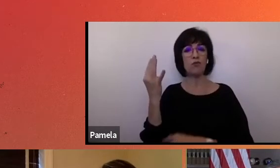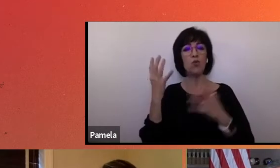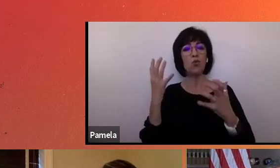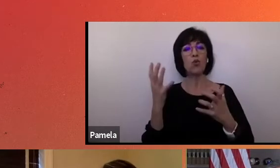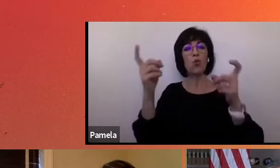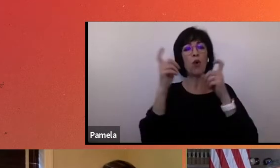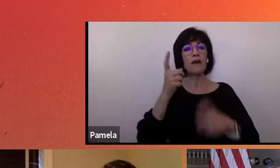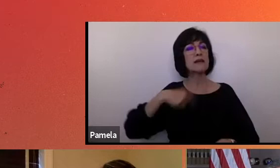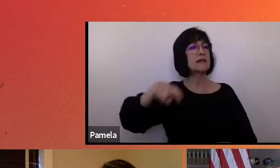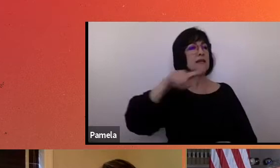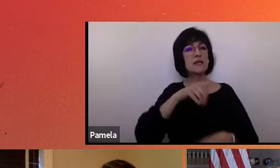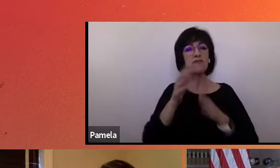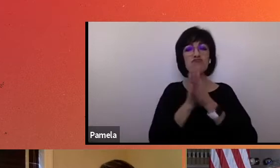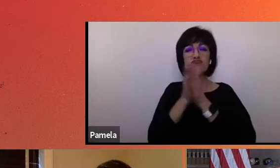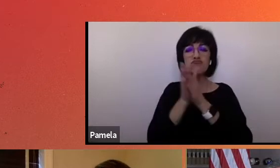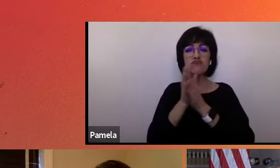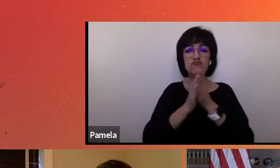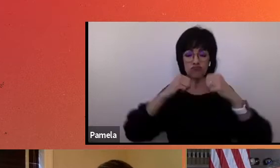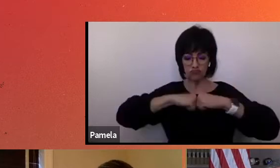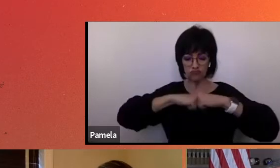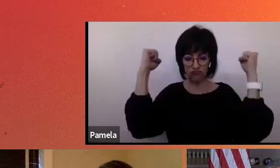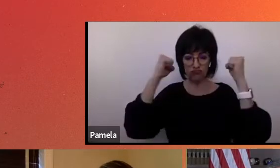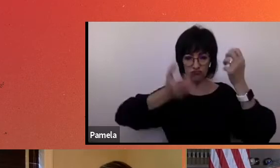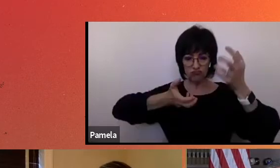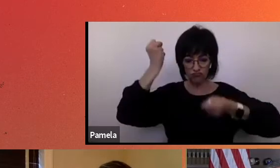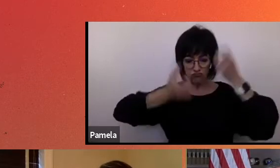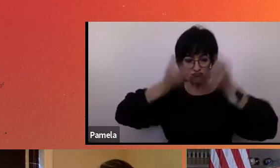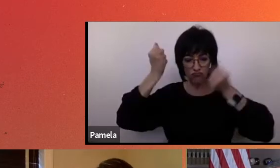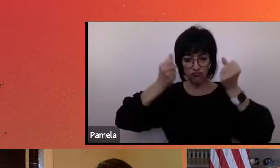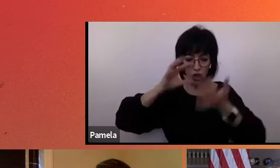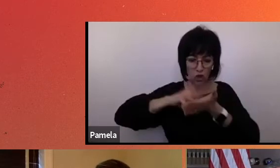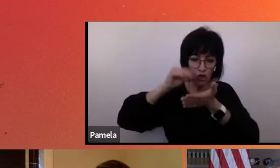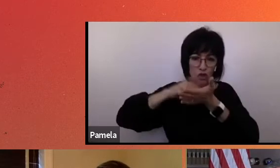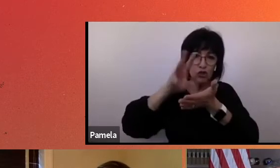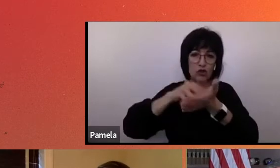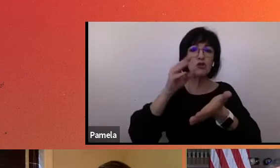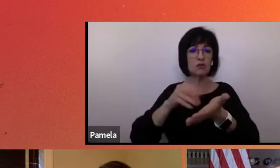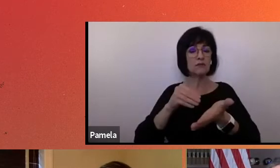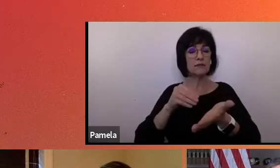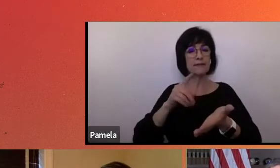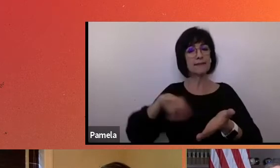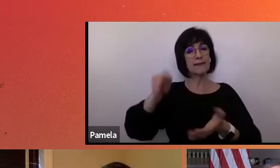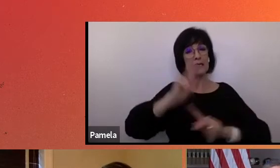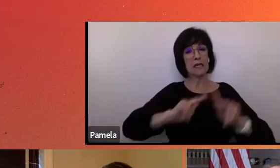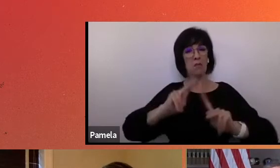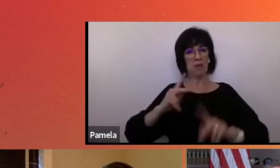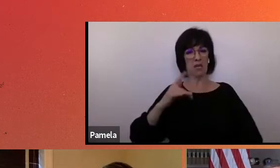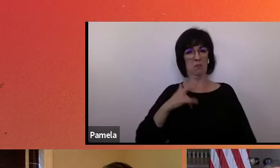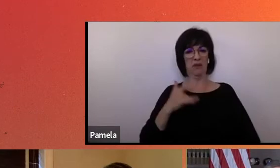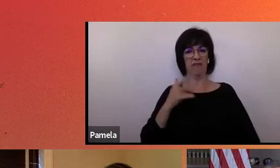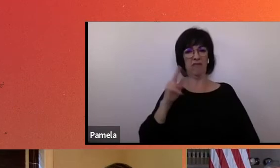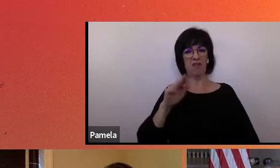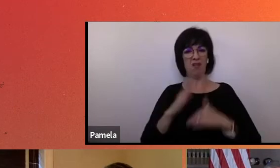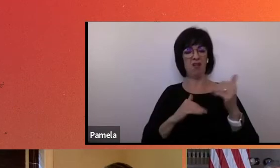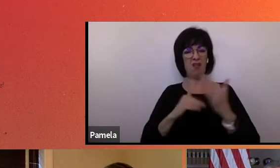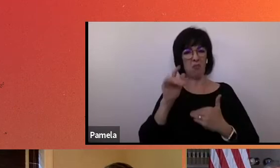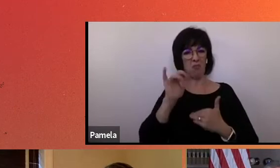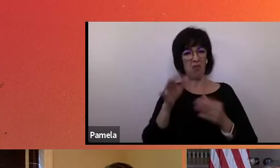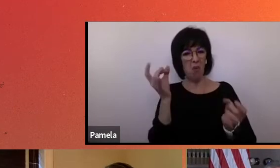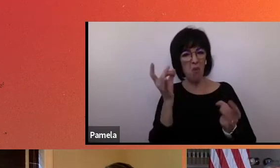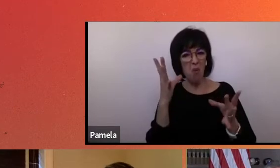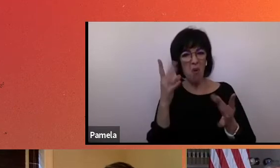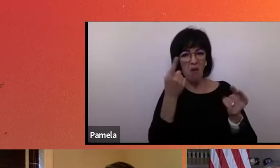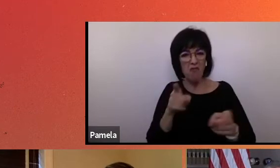this discussion and get people out of their comfort zones and that simplistic understanding they may have of the past. Because